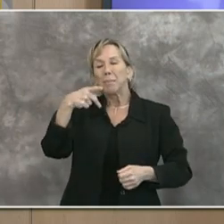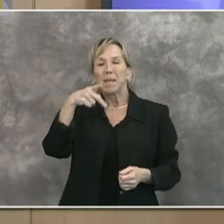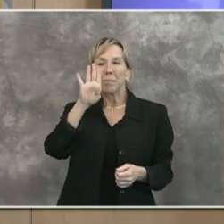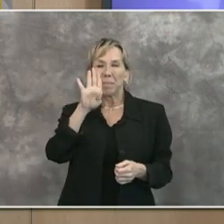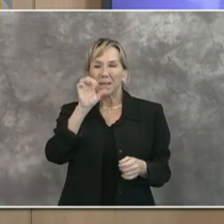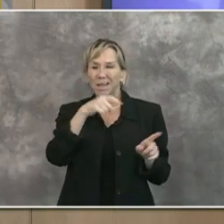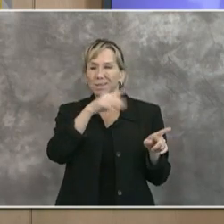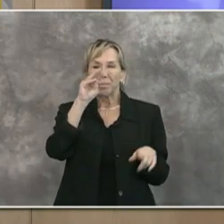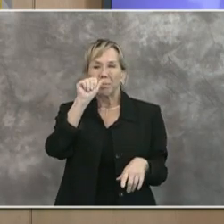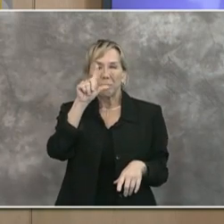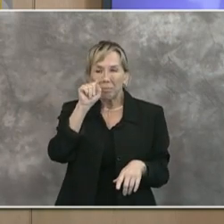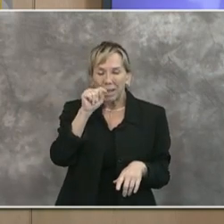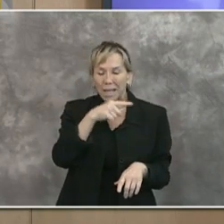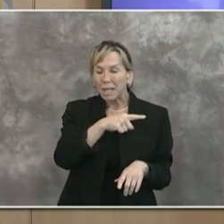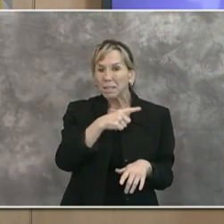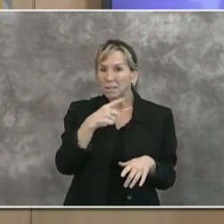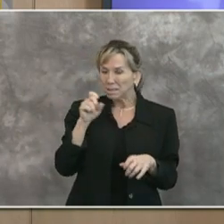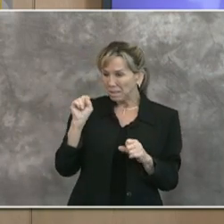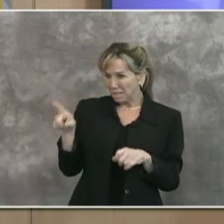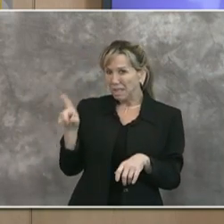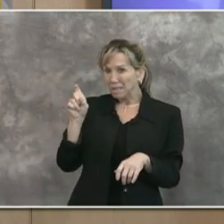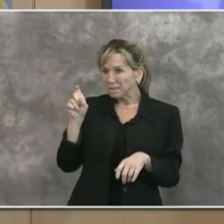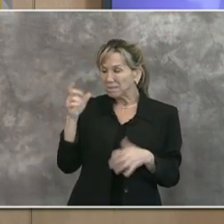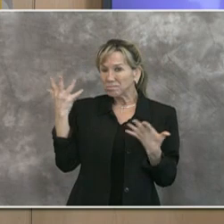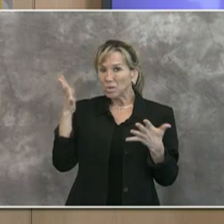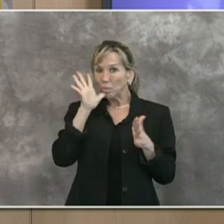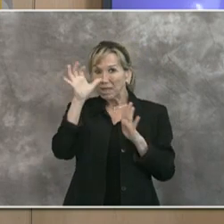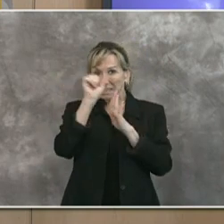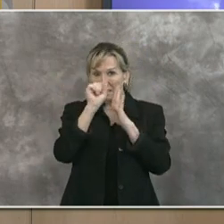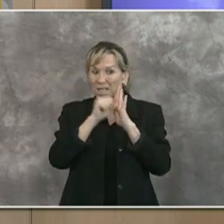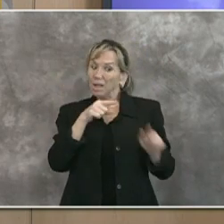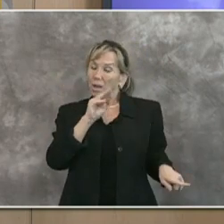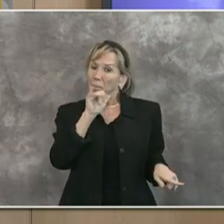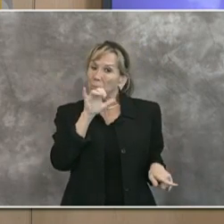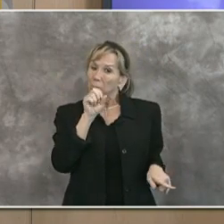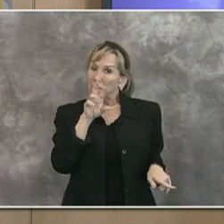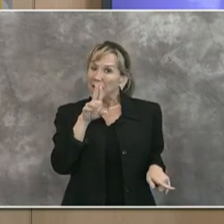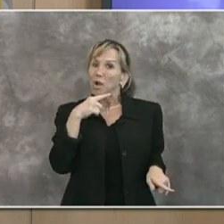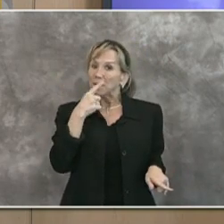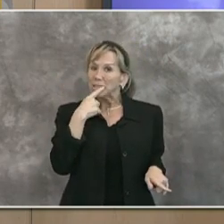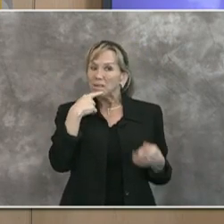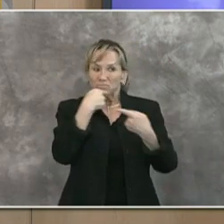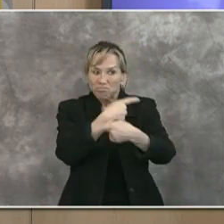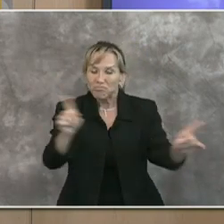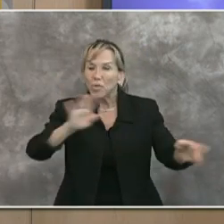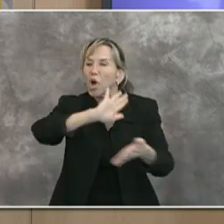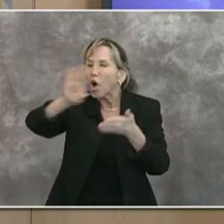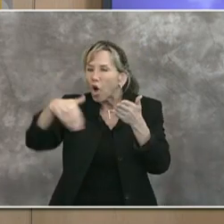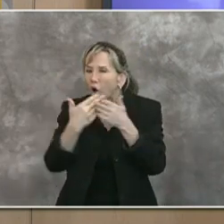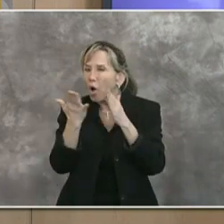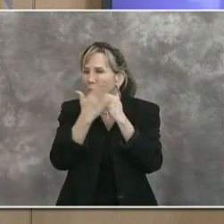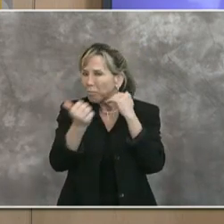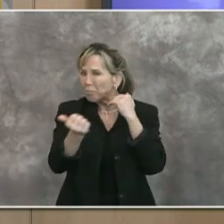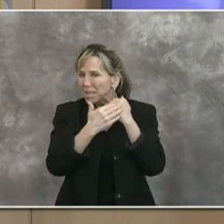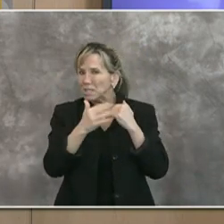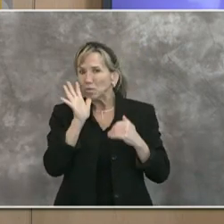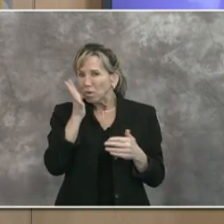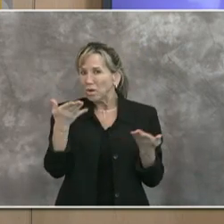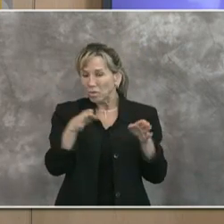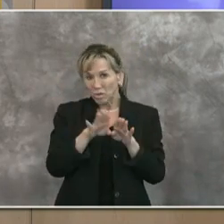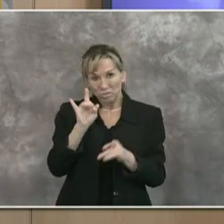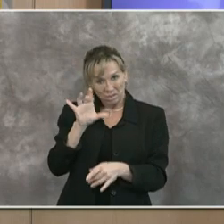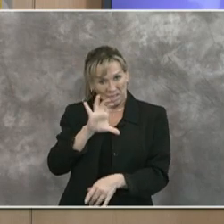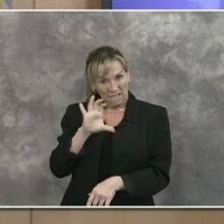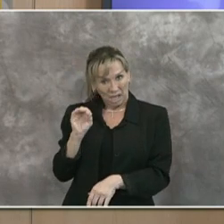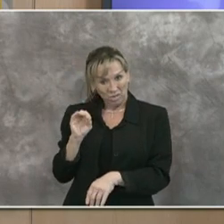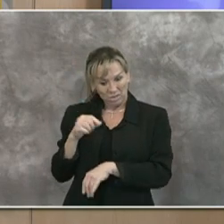Did county officials get notice from the state, as the mayor's office said they did, that all beaches would be closing? No, the county did not.